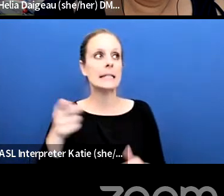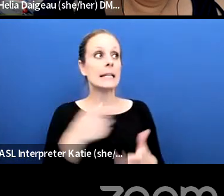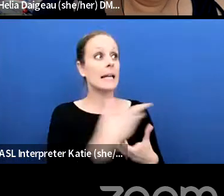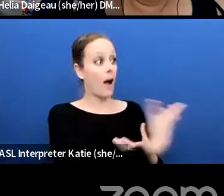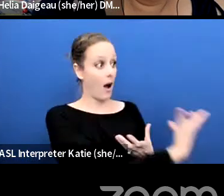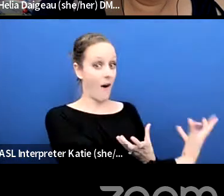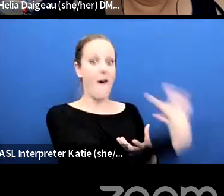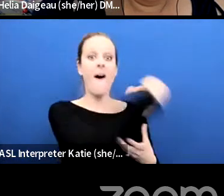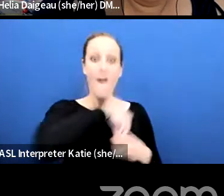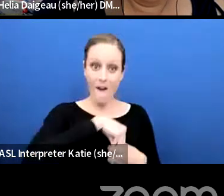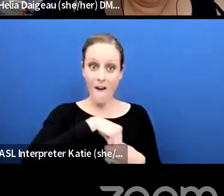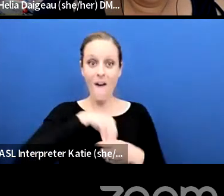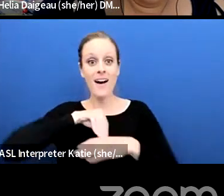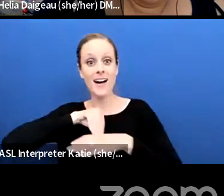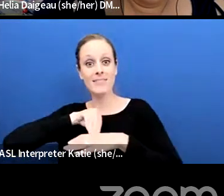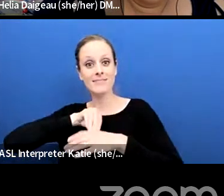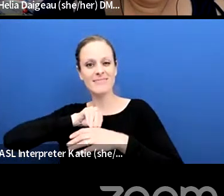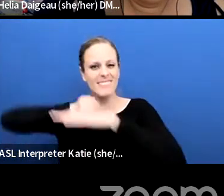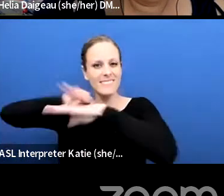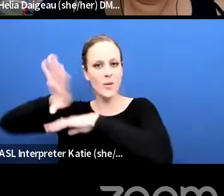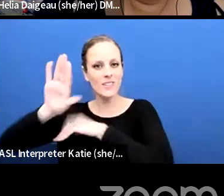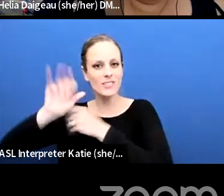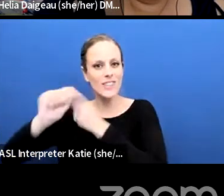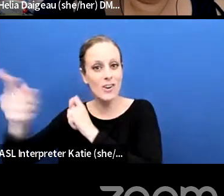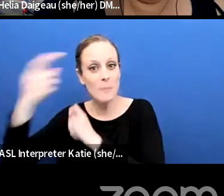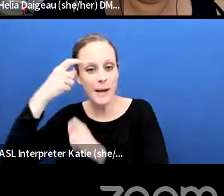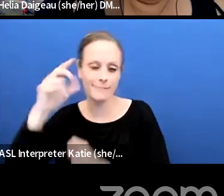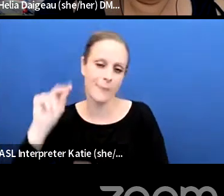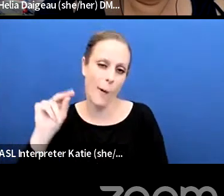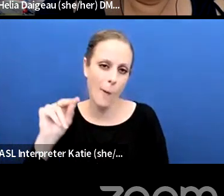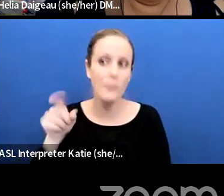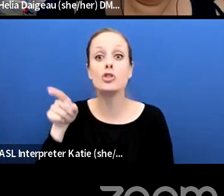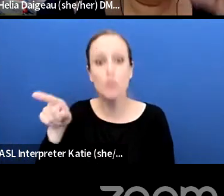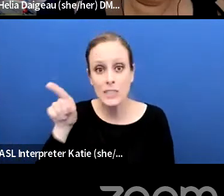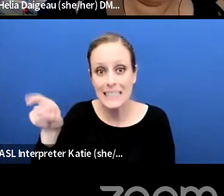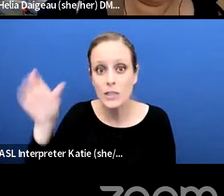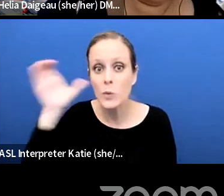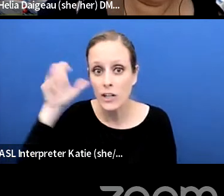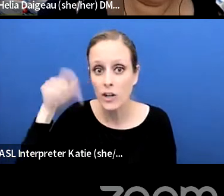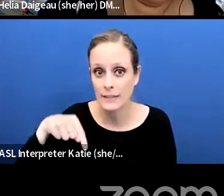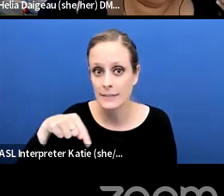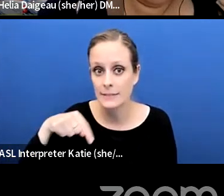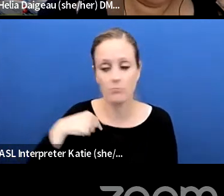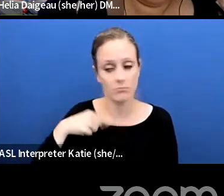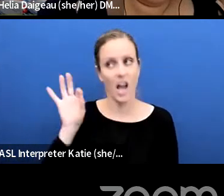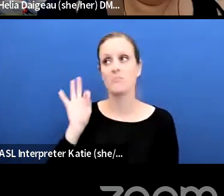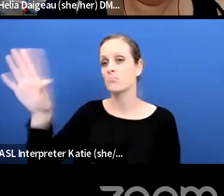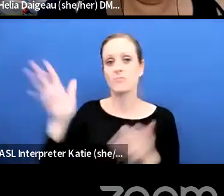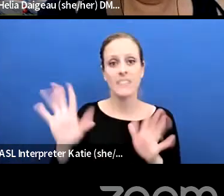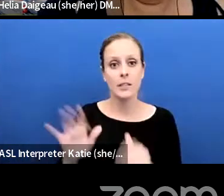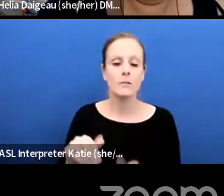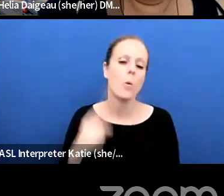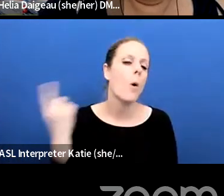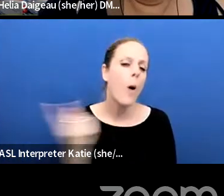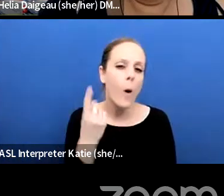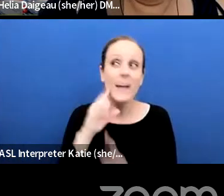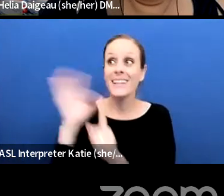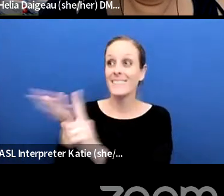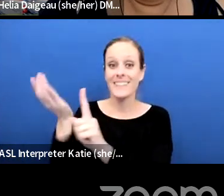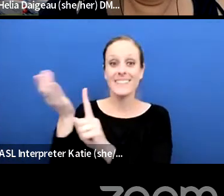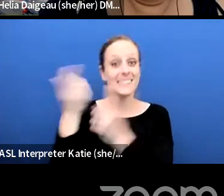that it needed to be said. She needed to hear this. So, I mean, you're not going to always have